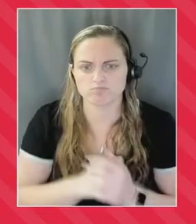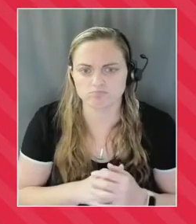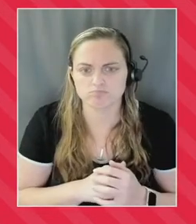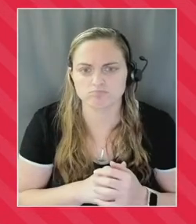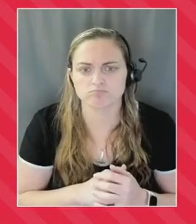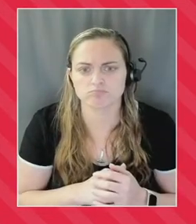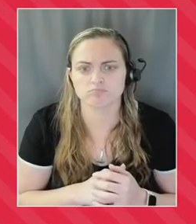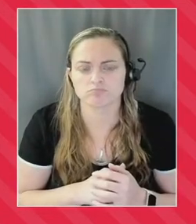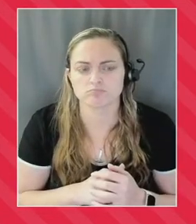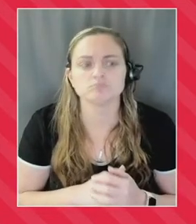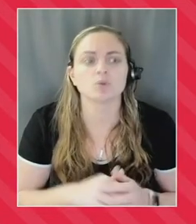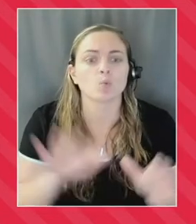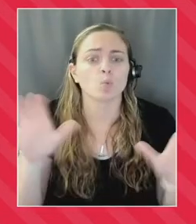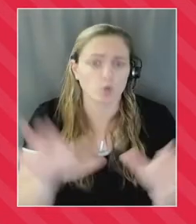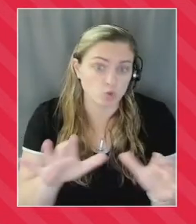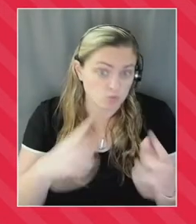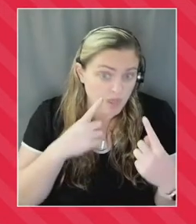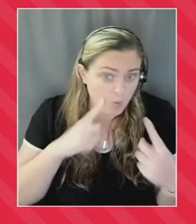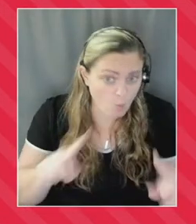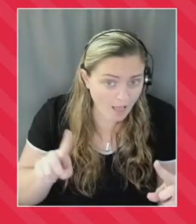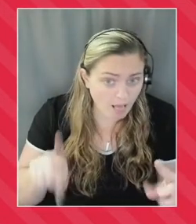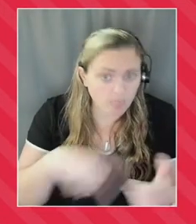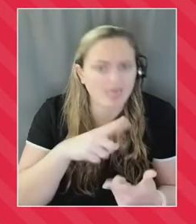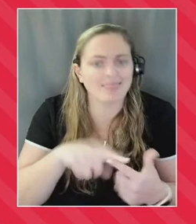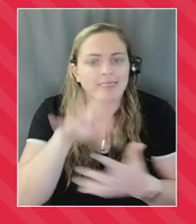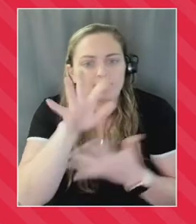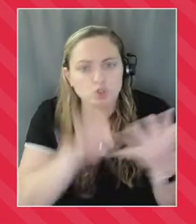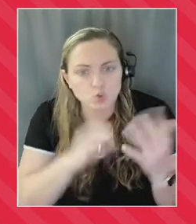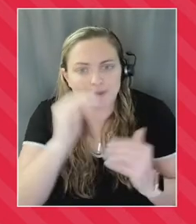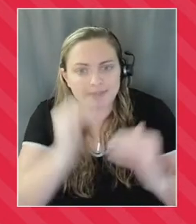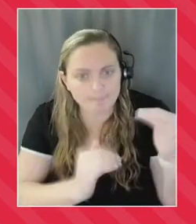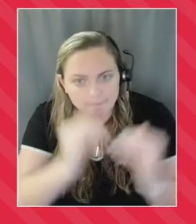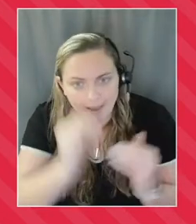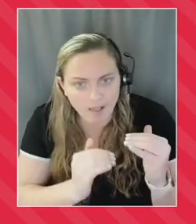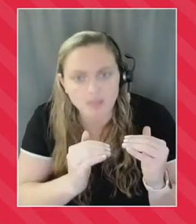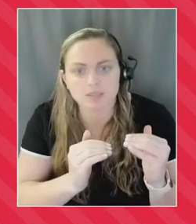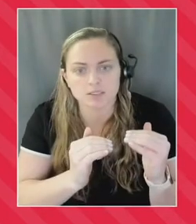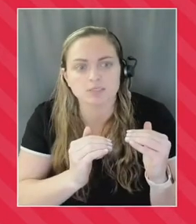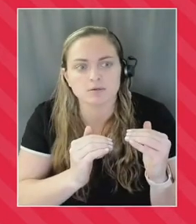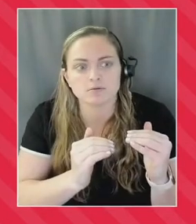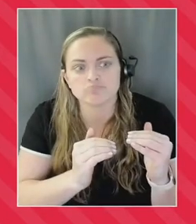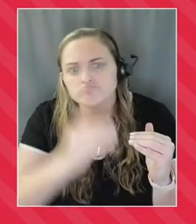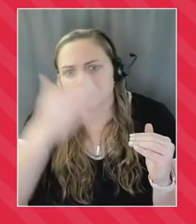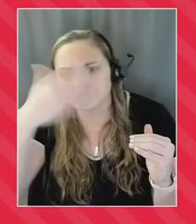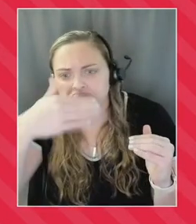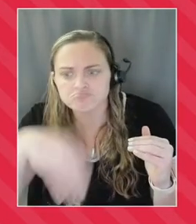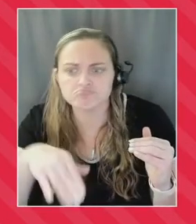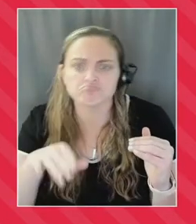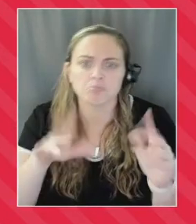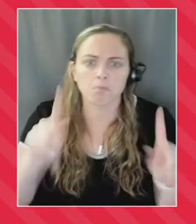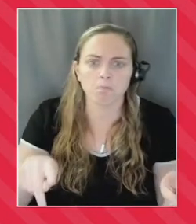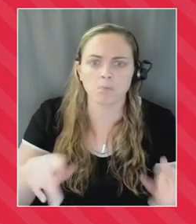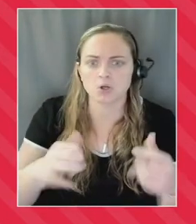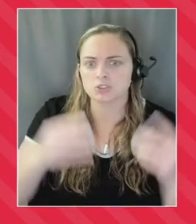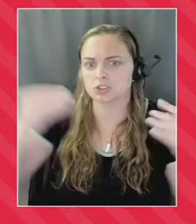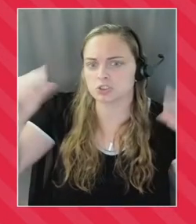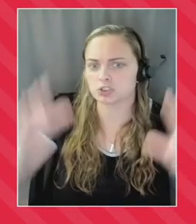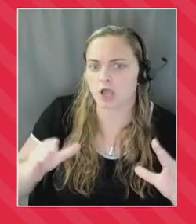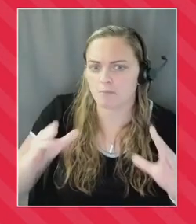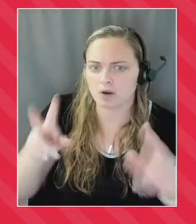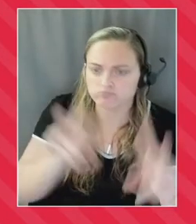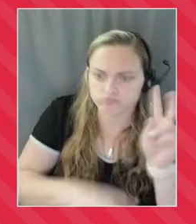that effectively well, then the choice and the balanced portfolio come out in front of the shopper, and then the consumer and shopper make the right